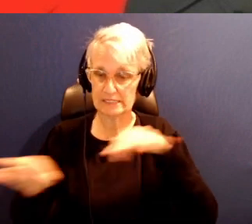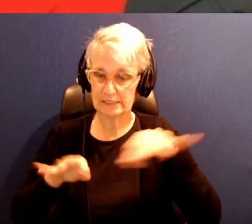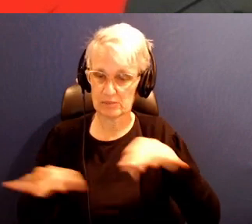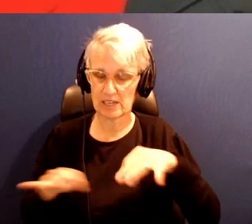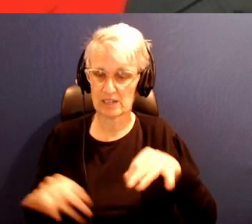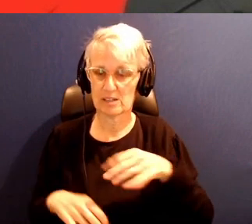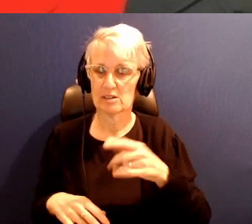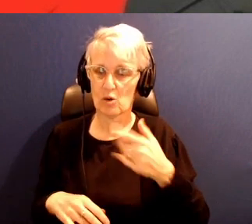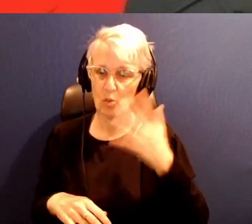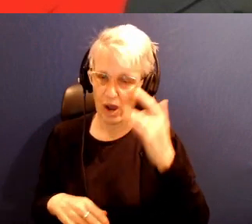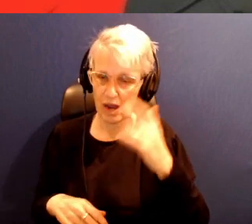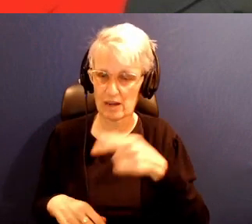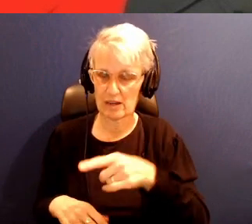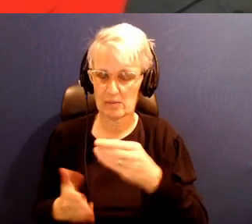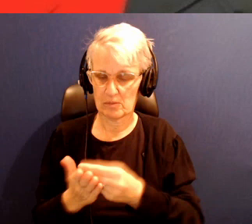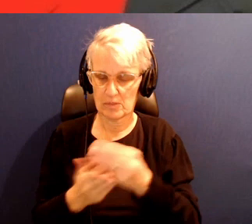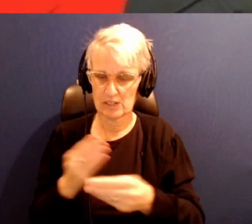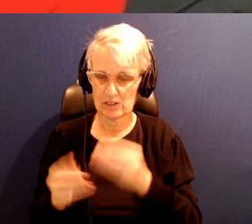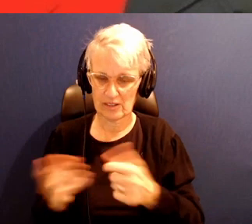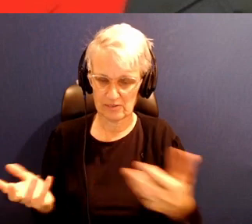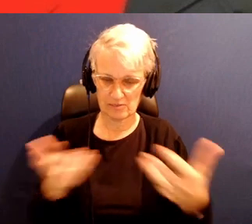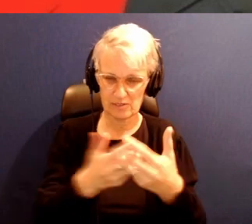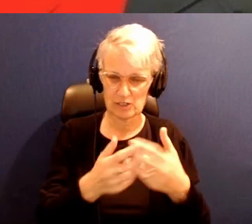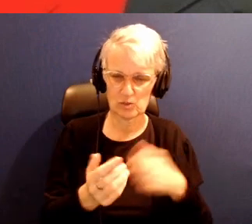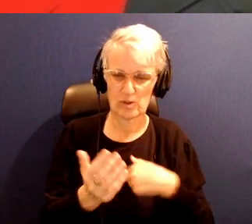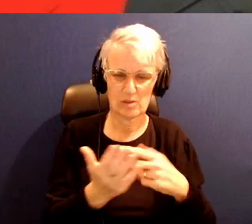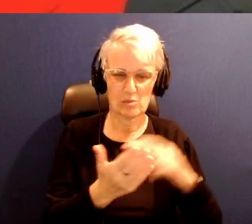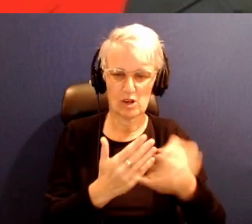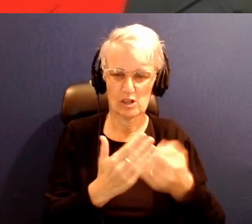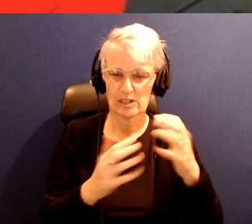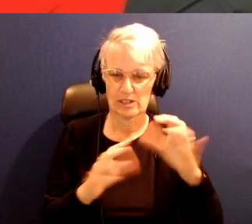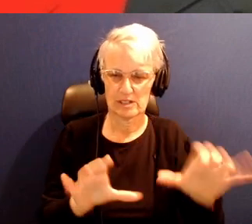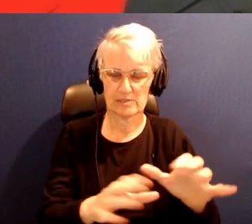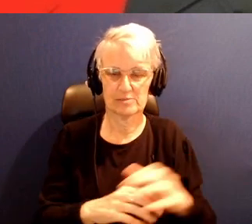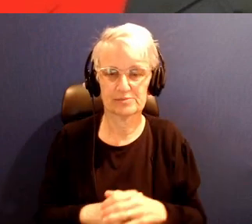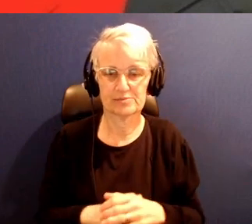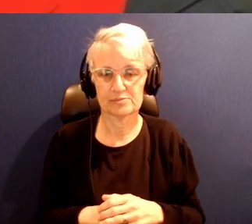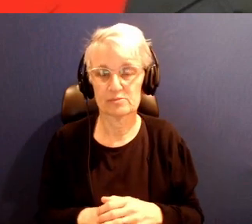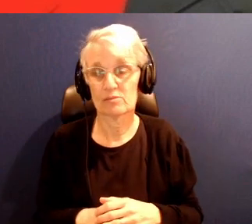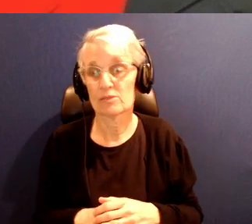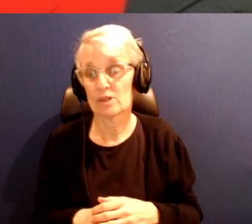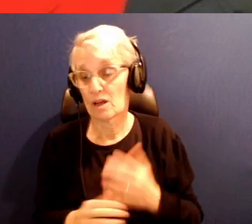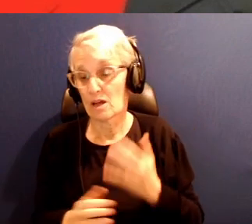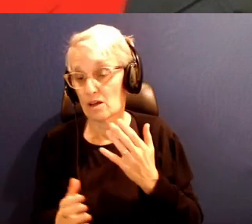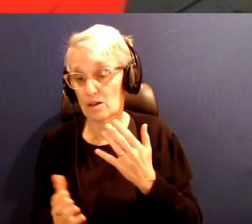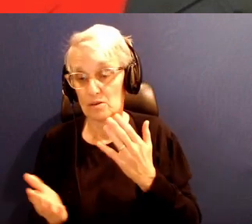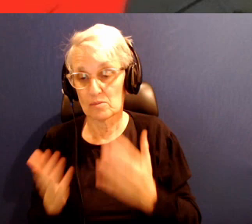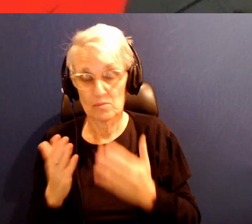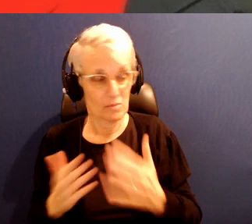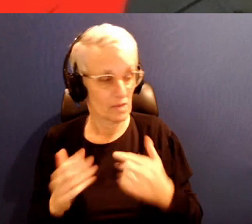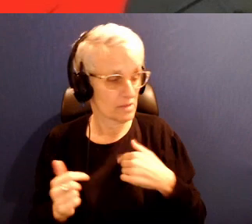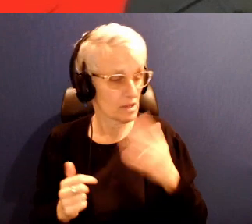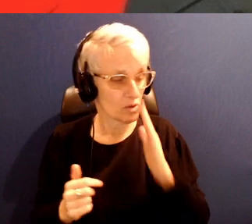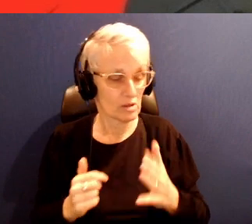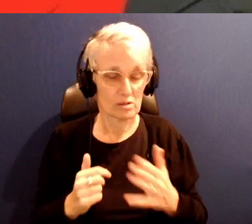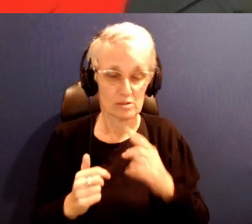justify a realistic budget that aligns with proposed project activities. It might be handy to have a copy of the